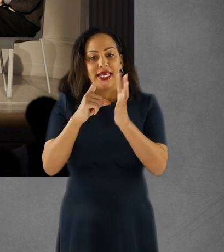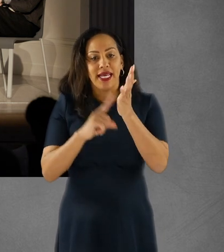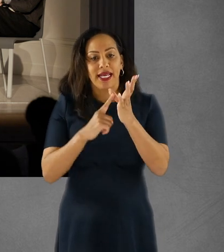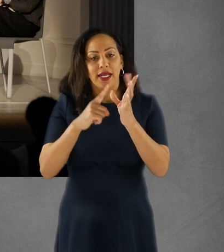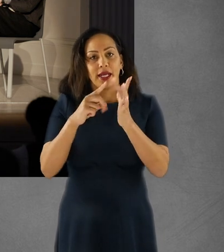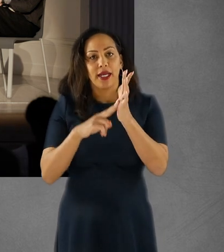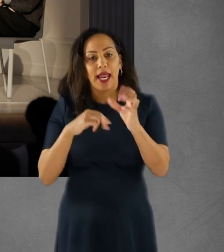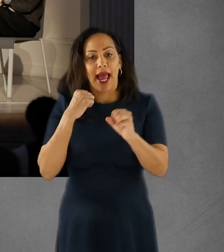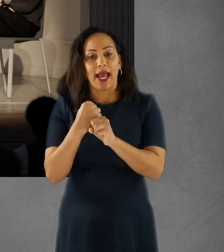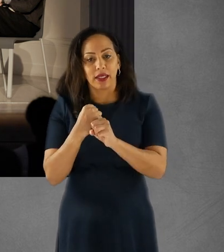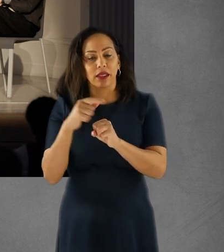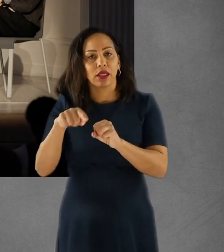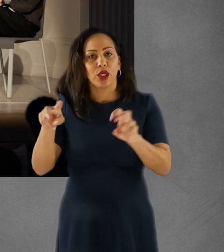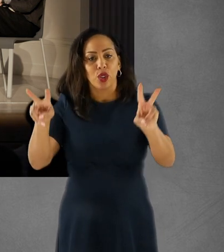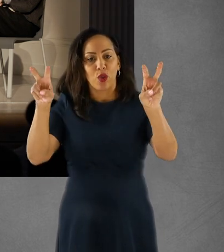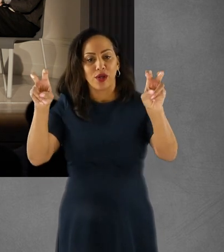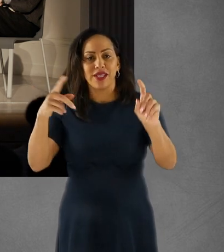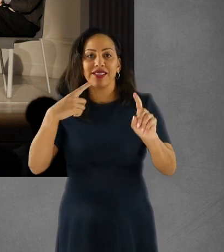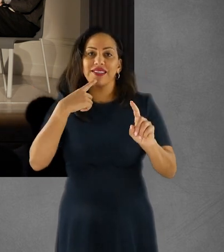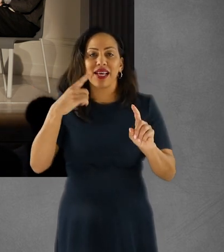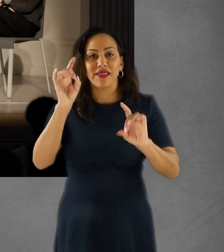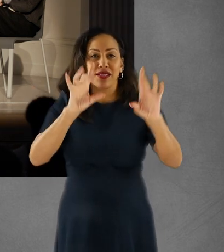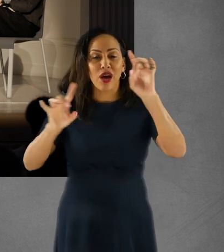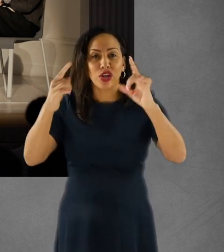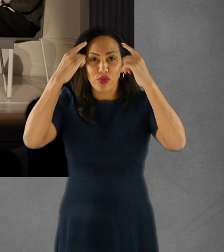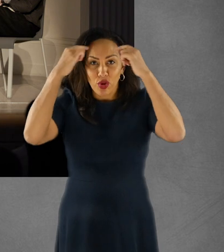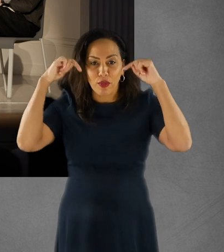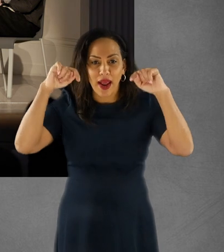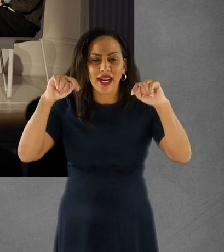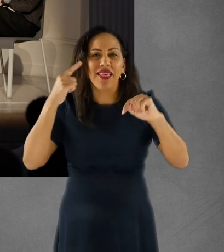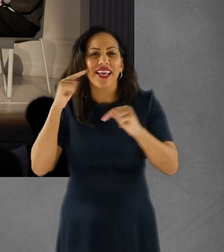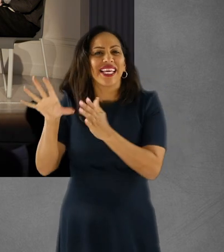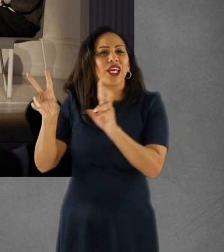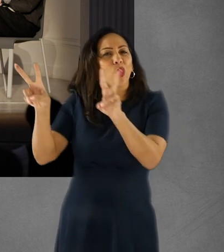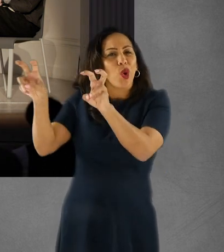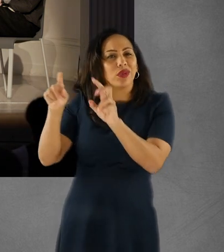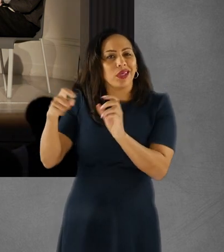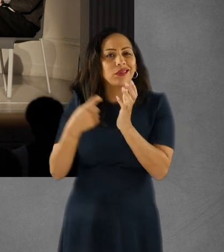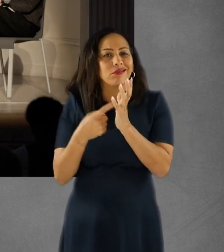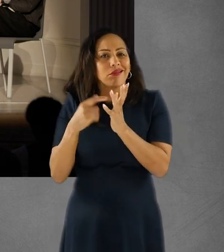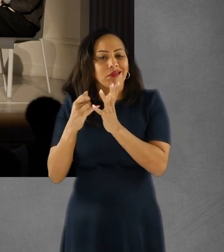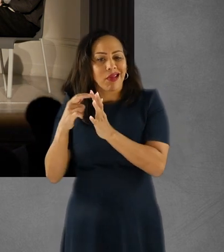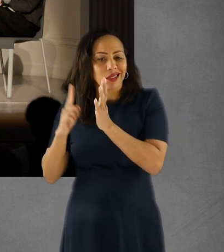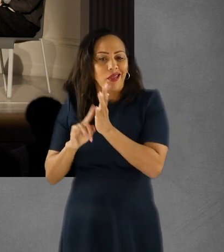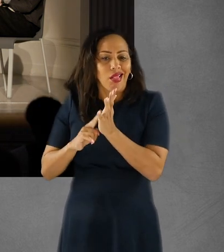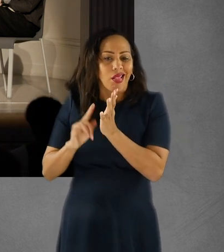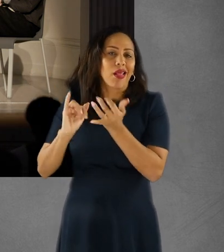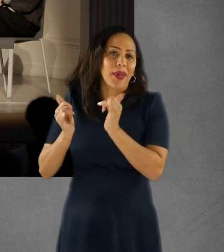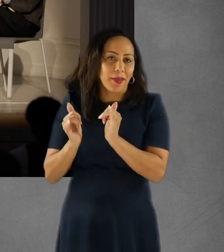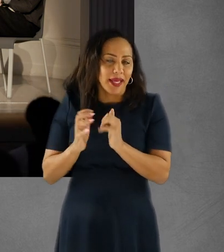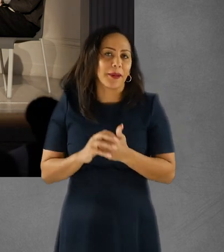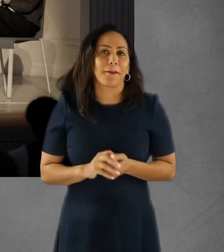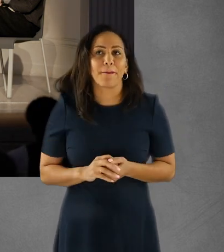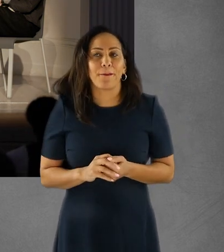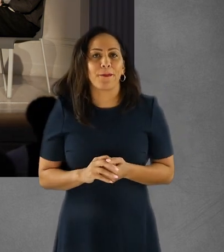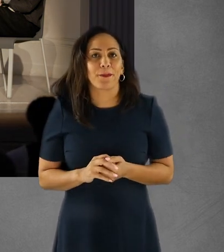Russell, maybe. Mm-hmm. And we arrived at R. Day Lang through Estella Weldon, the